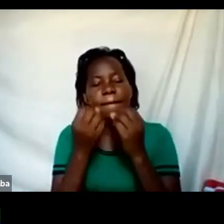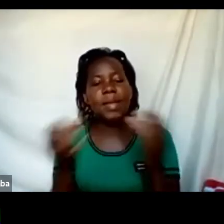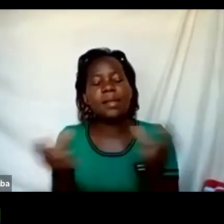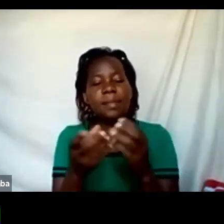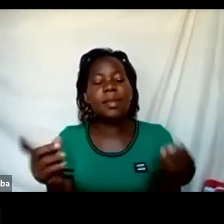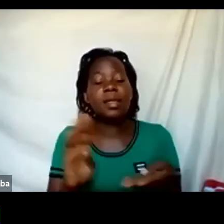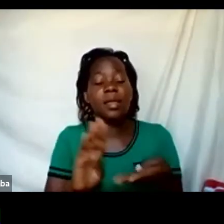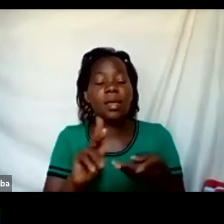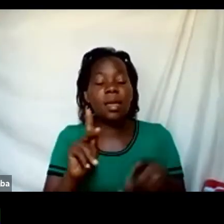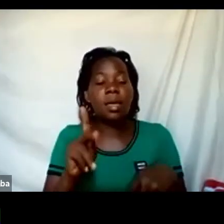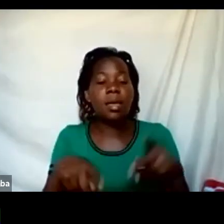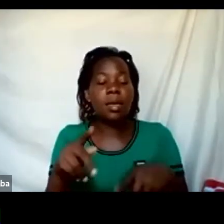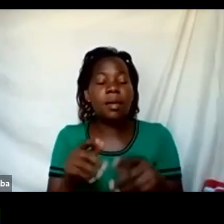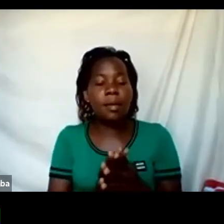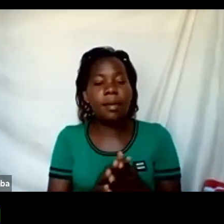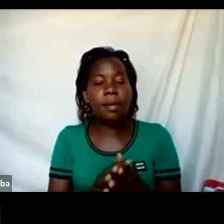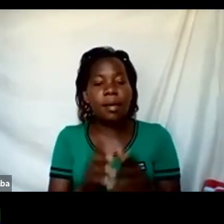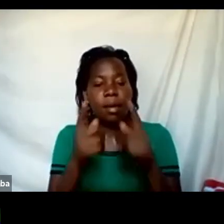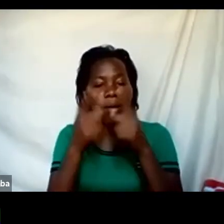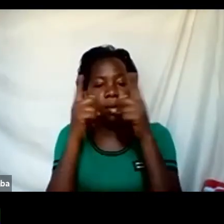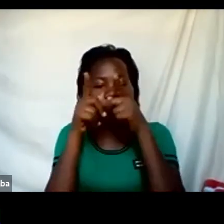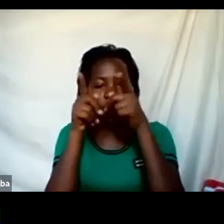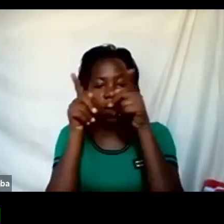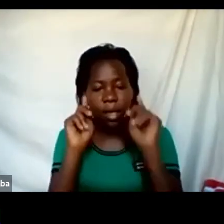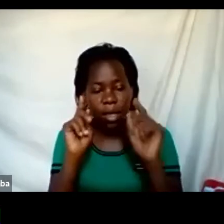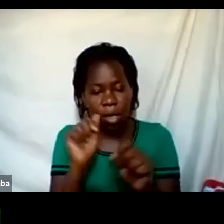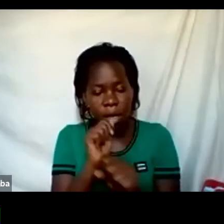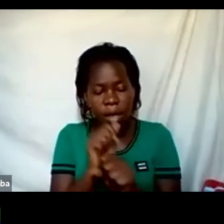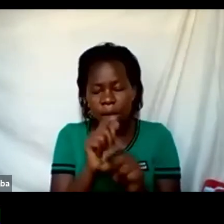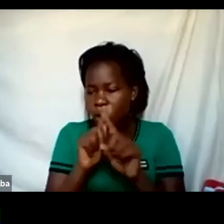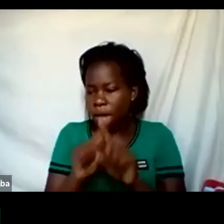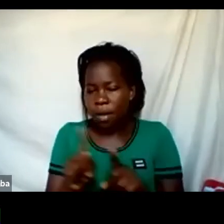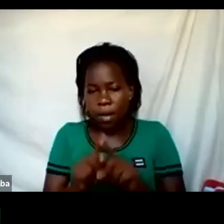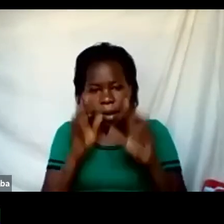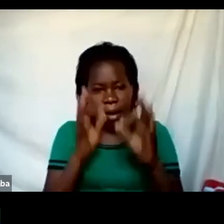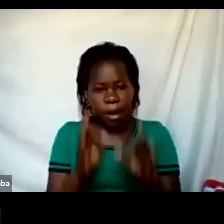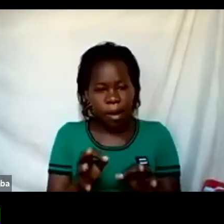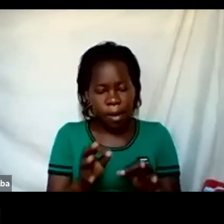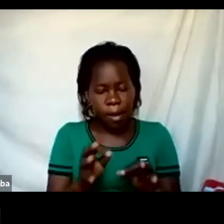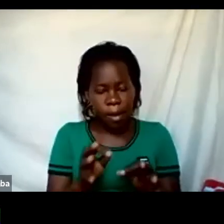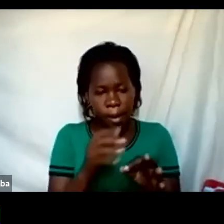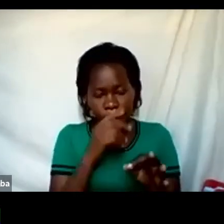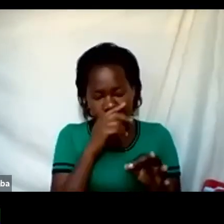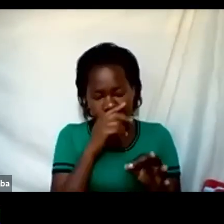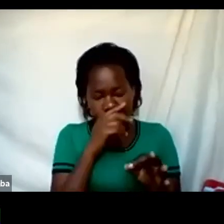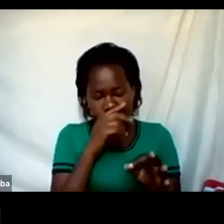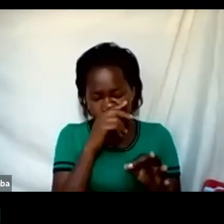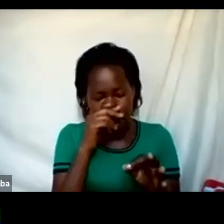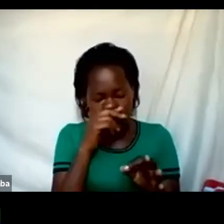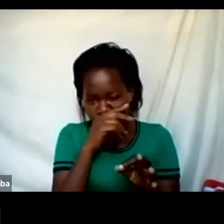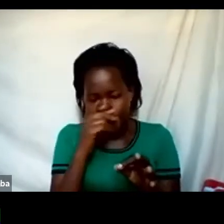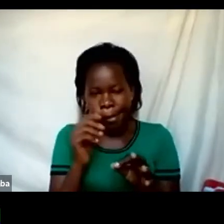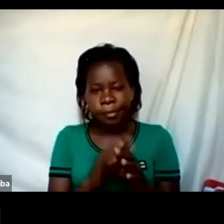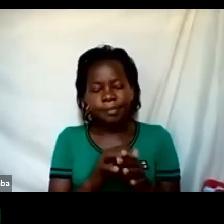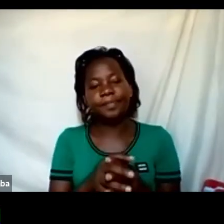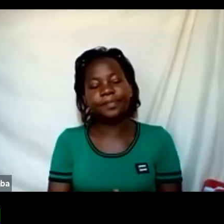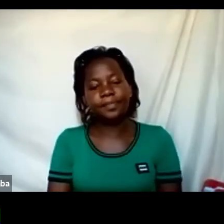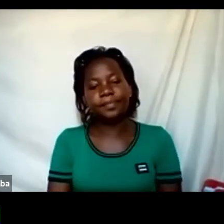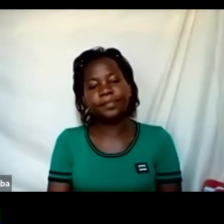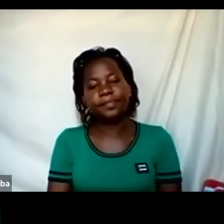Makerere University, incubating some of these brilliant student ideas. Postalite has been with us from day one when we